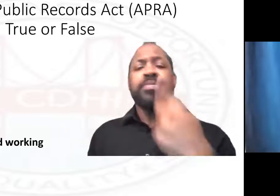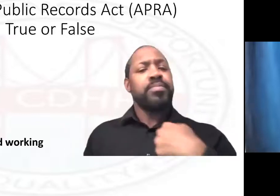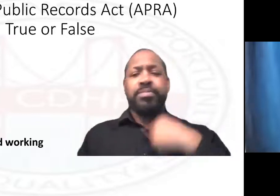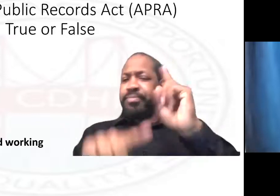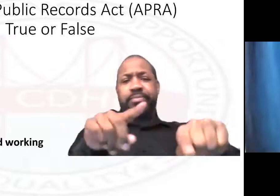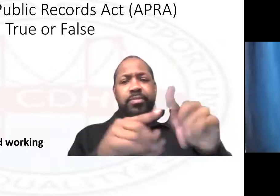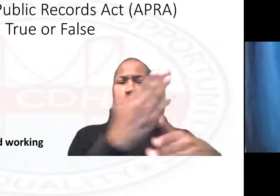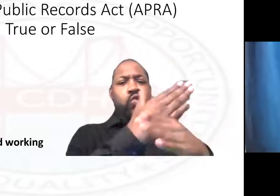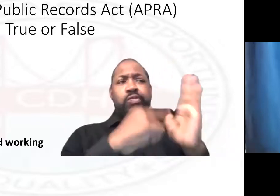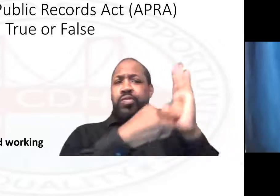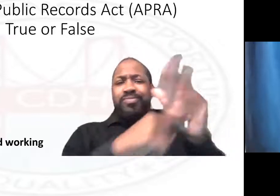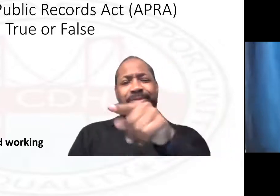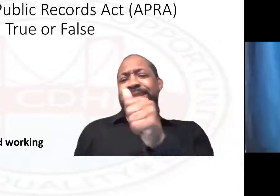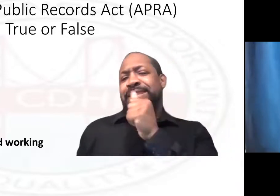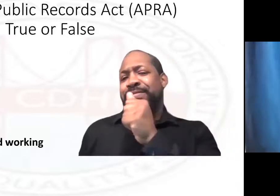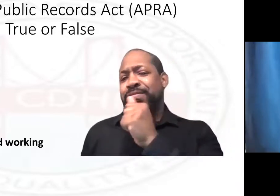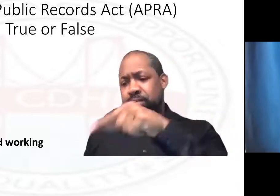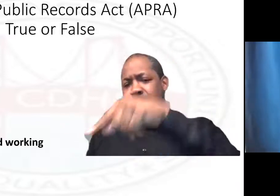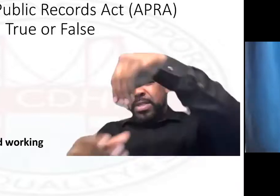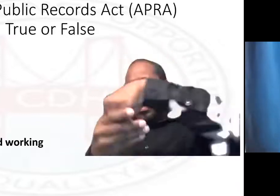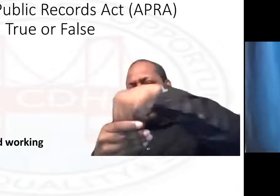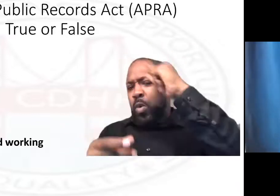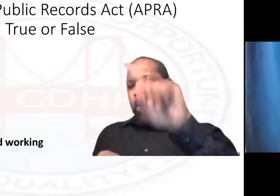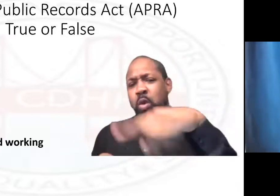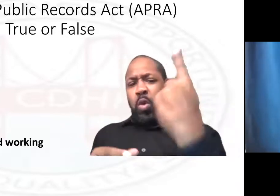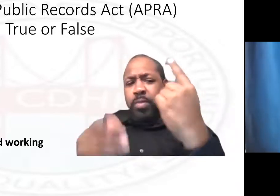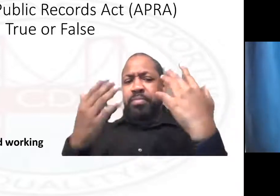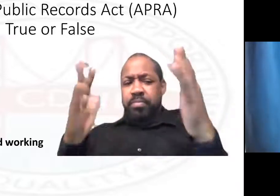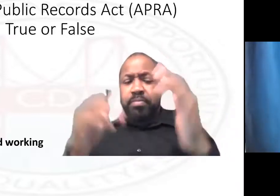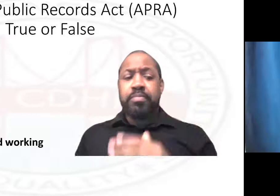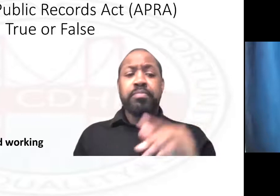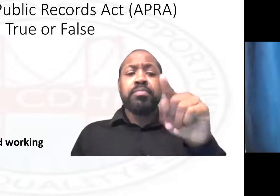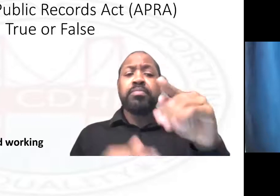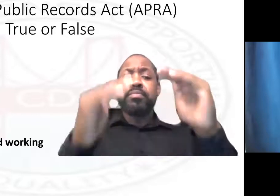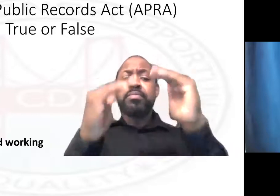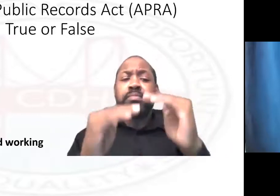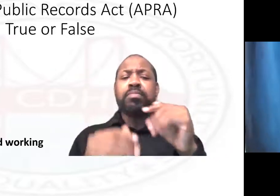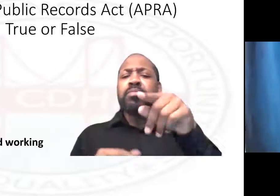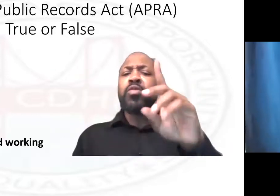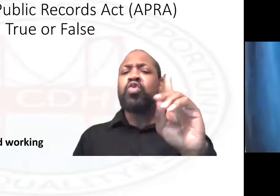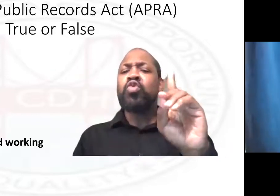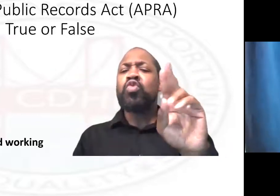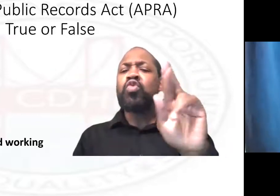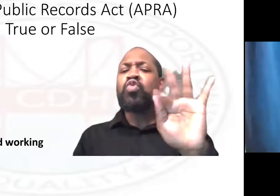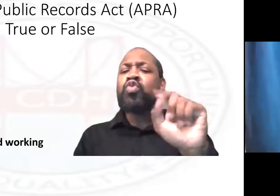the public wants to see that, that's not something that needs to be shared. That is internal use only.